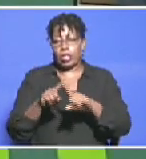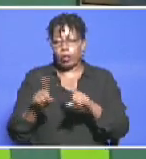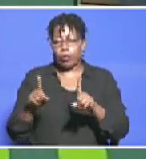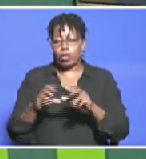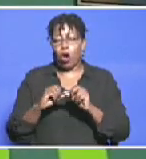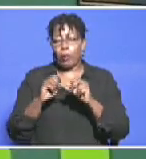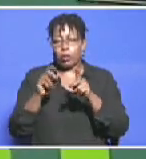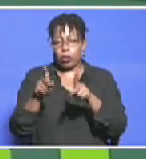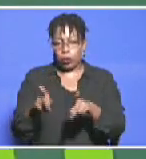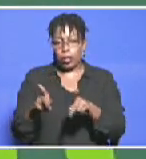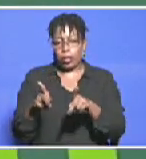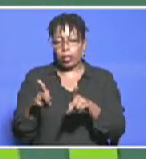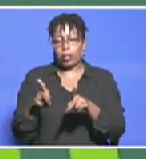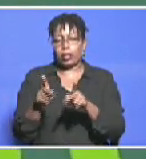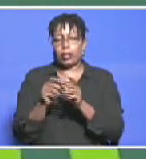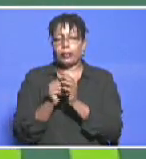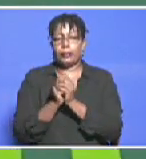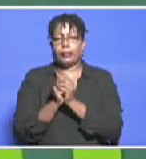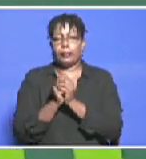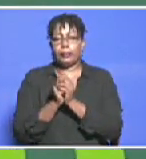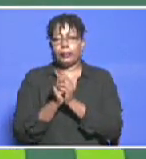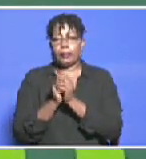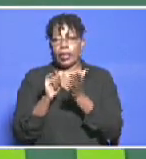opportunities that